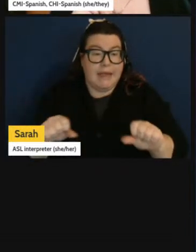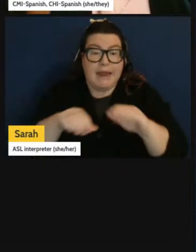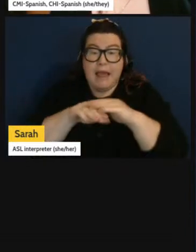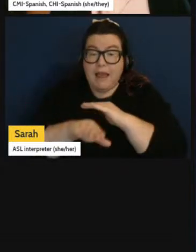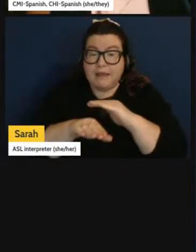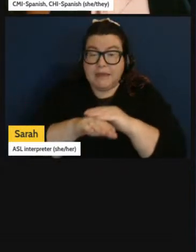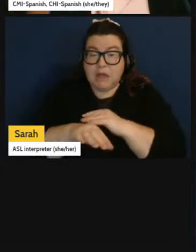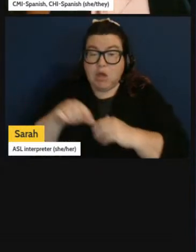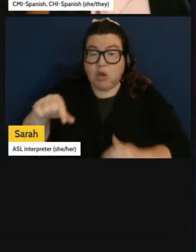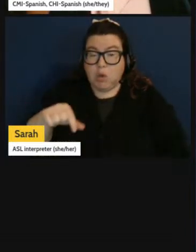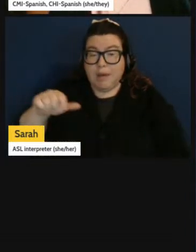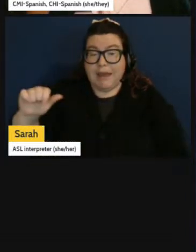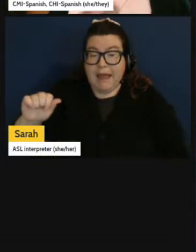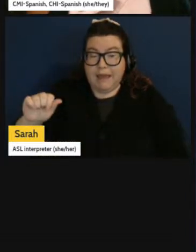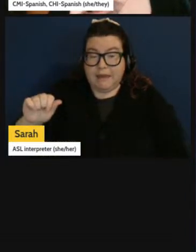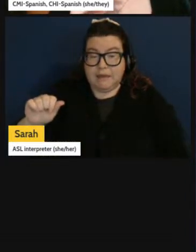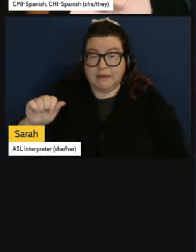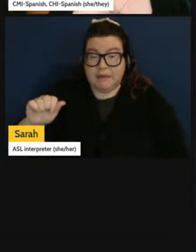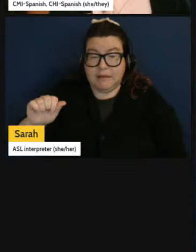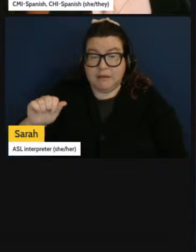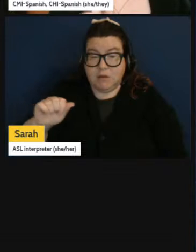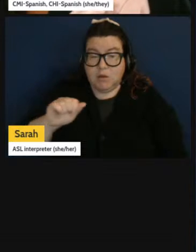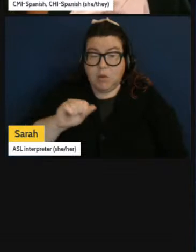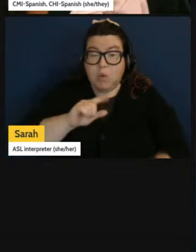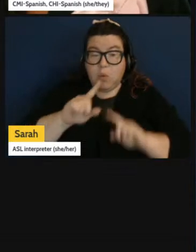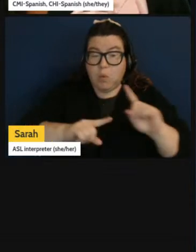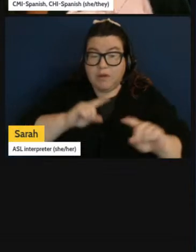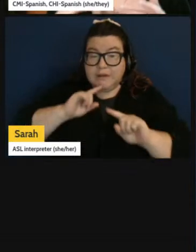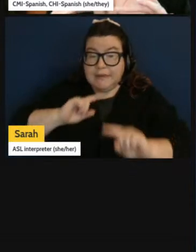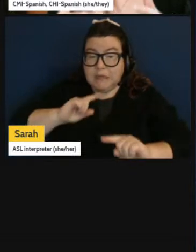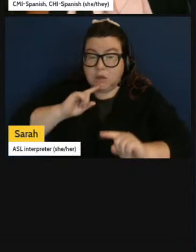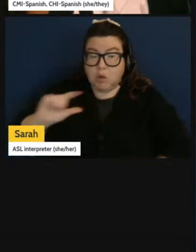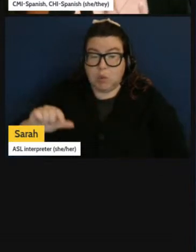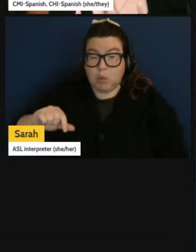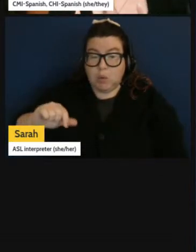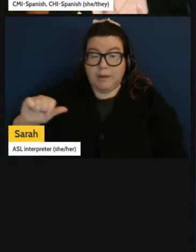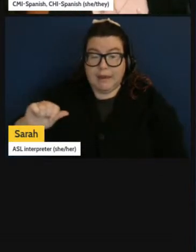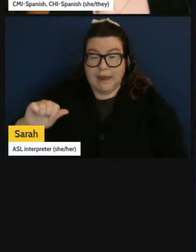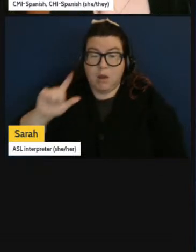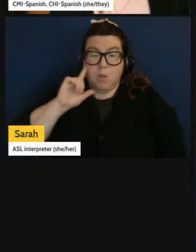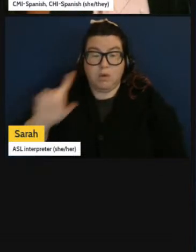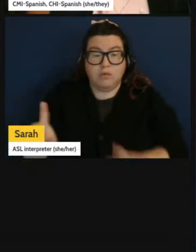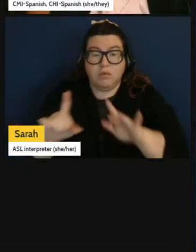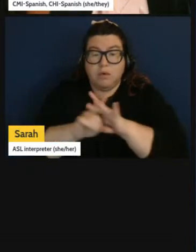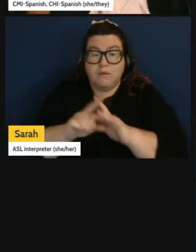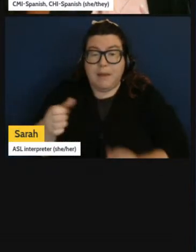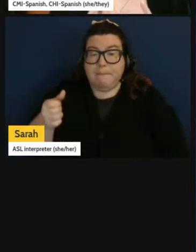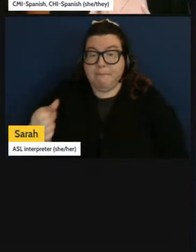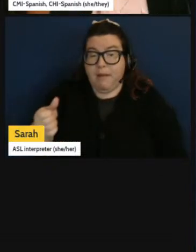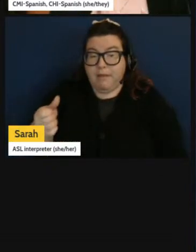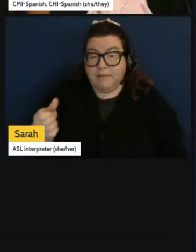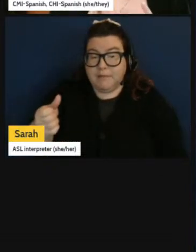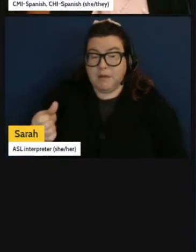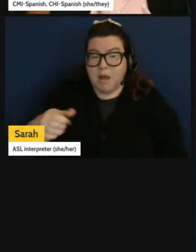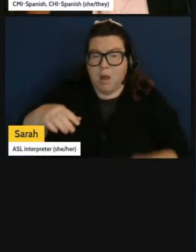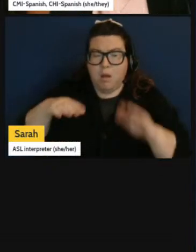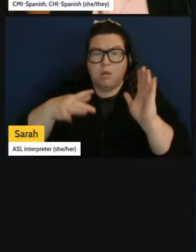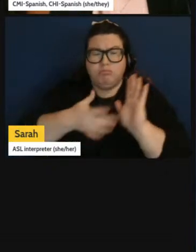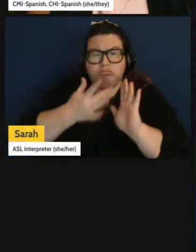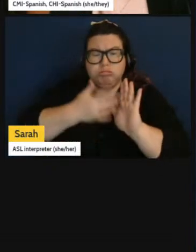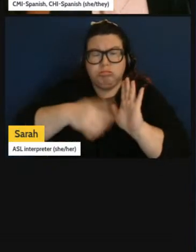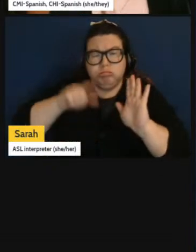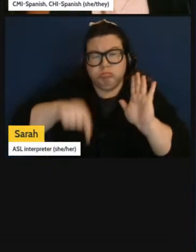the Q&A. So the Q&A, it will appear as a button at the very, very bottom of